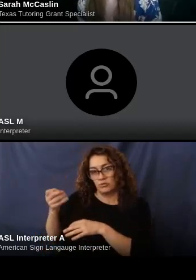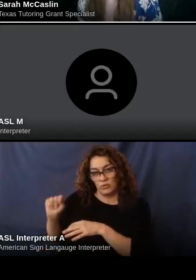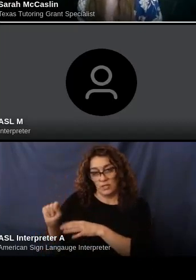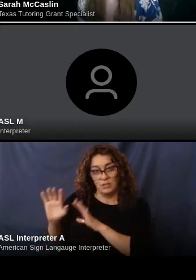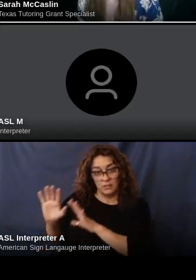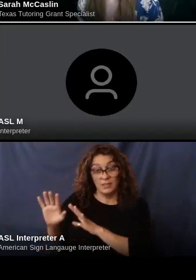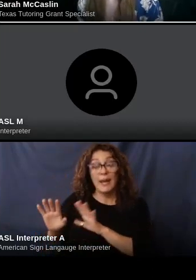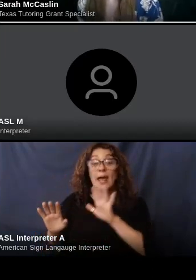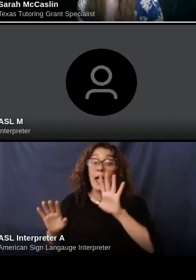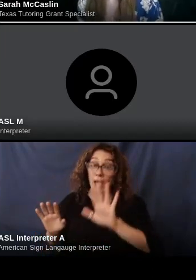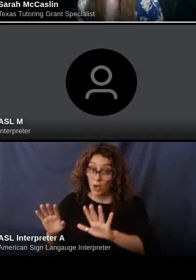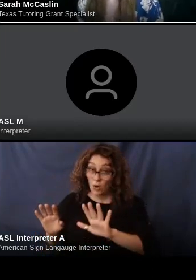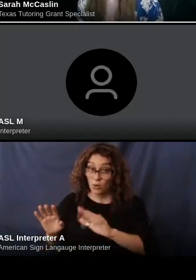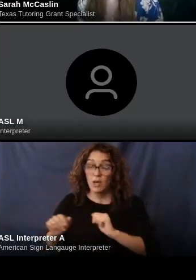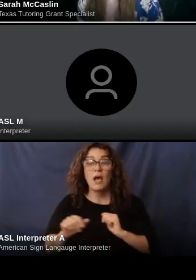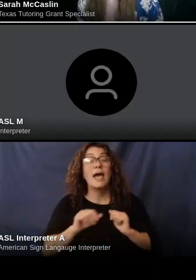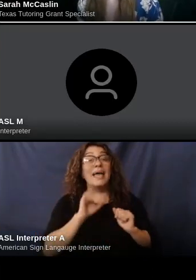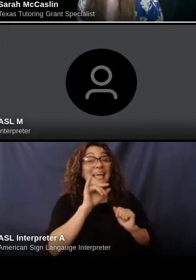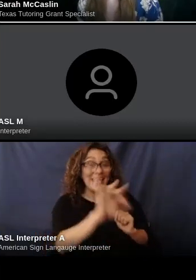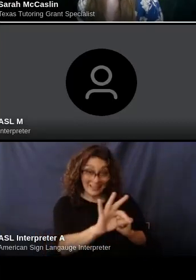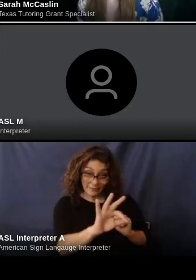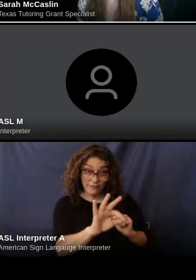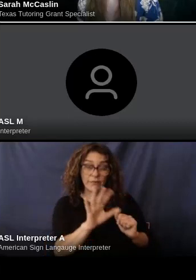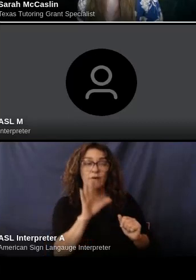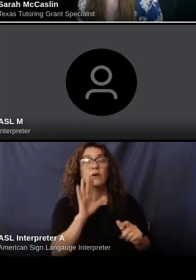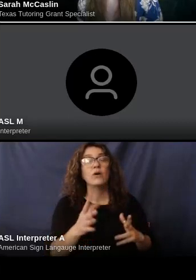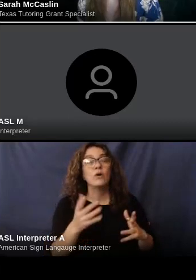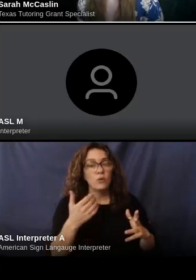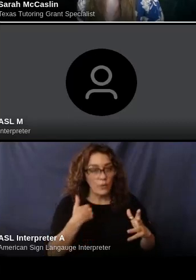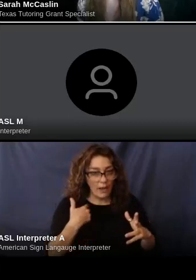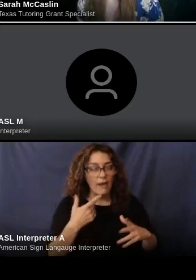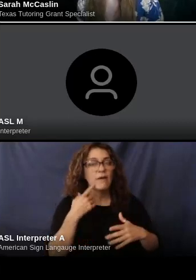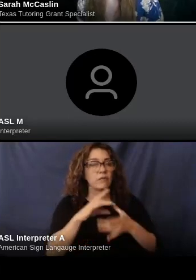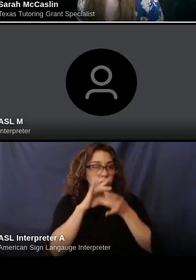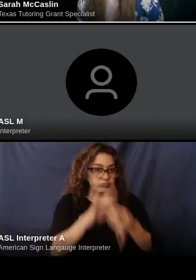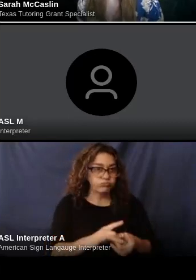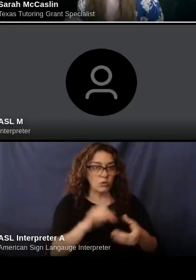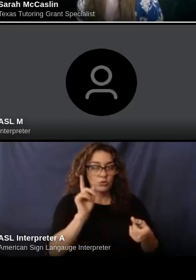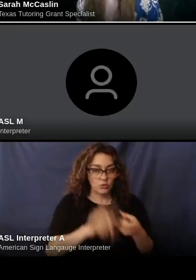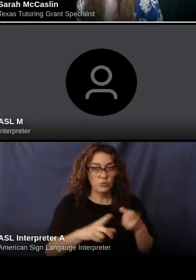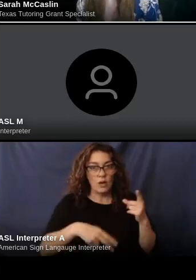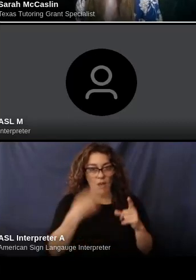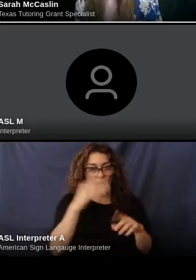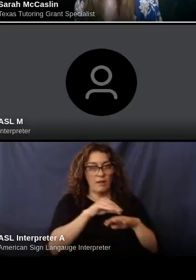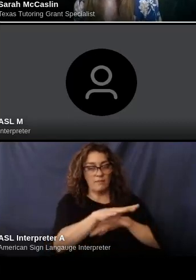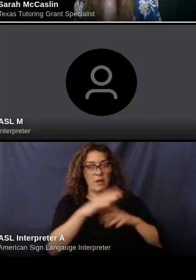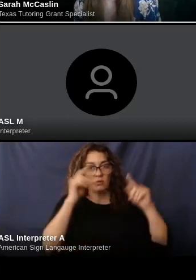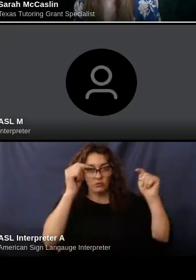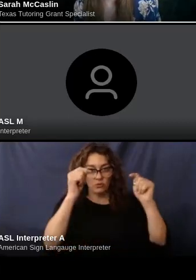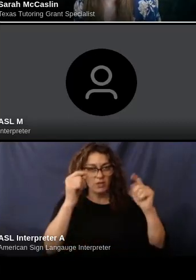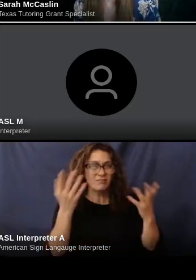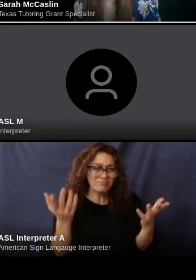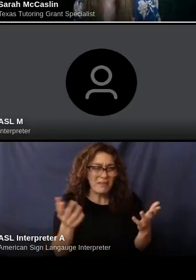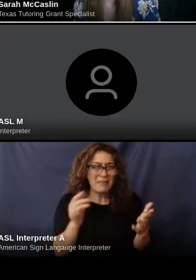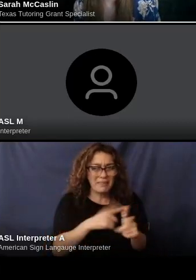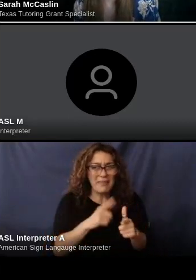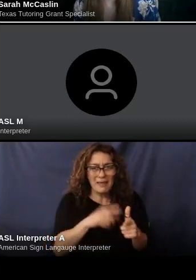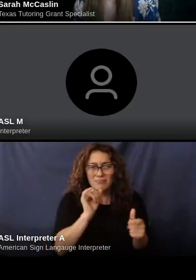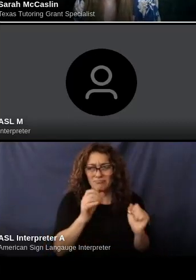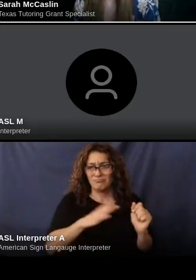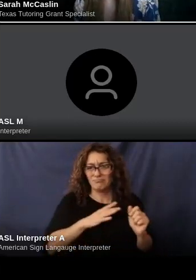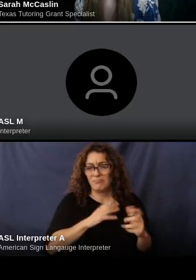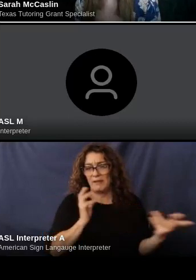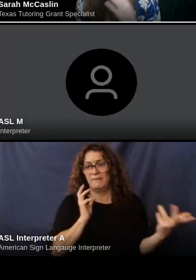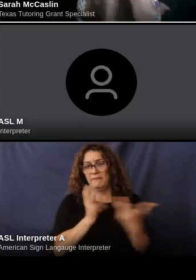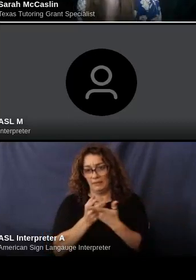summer programming does have a foundation in high impact tutoring, then that is something that you could charge payroll costs